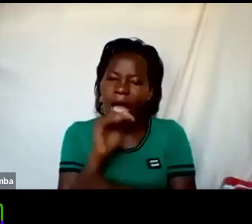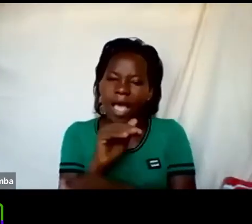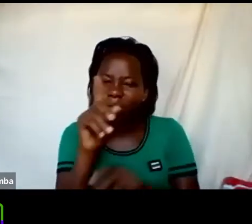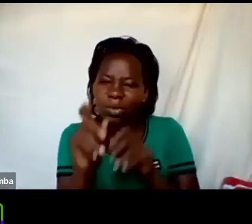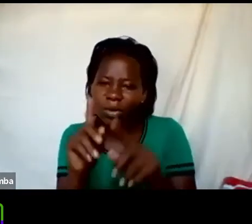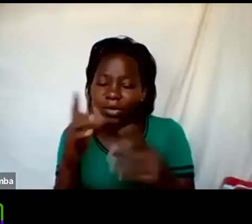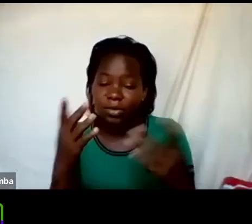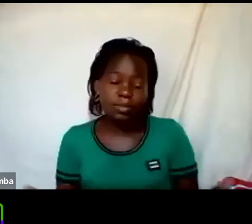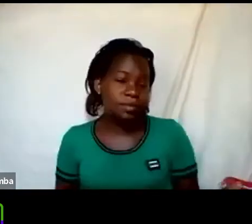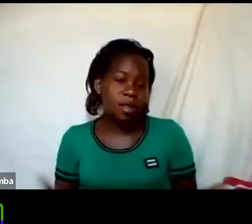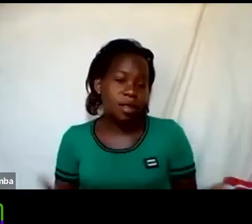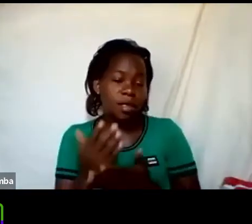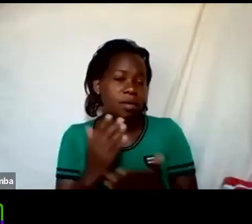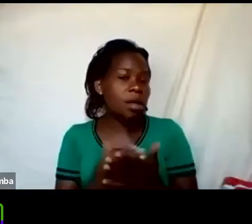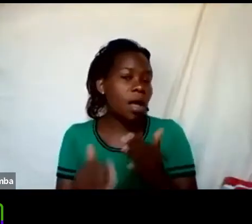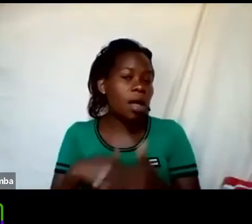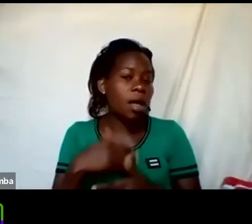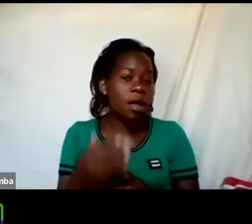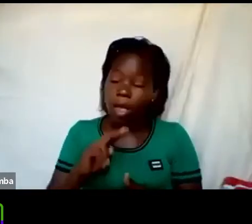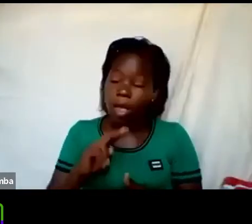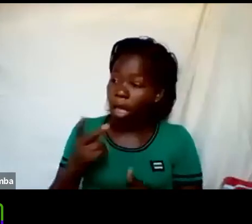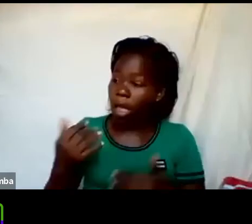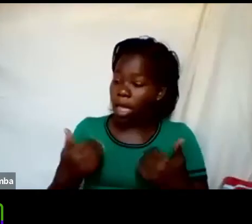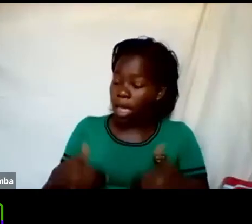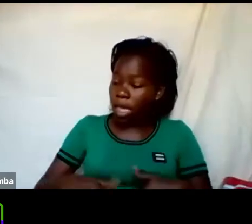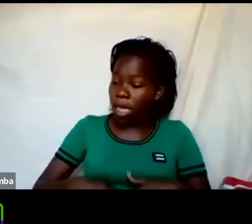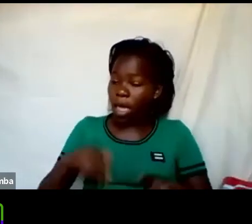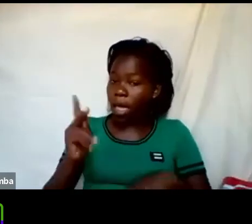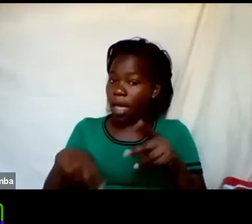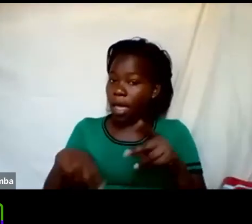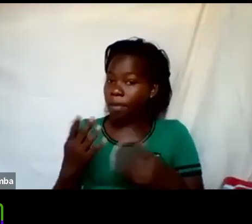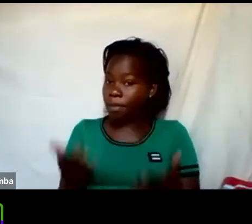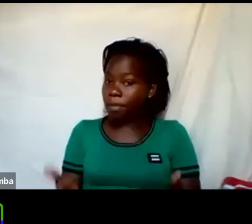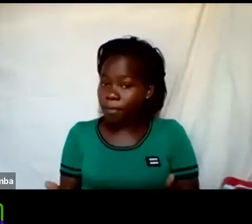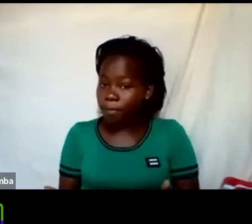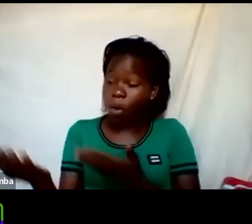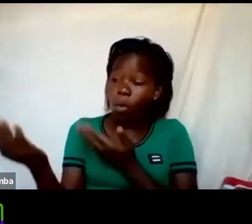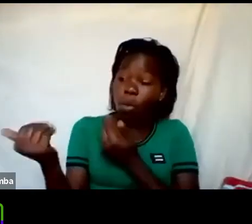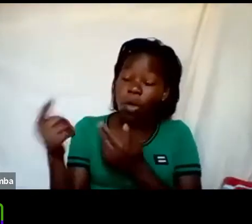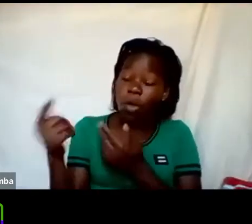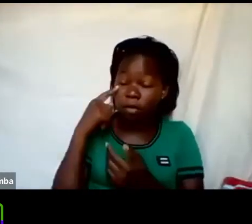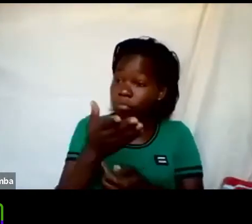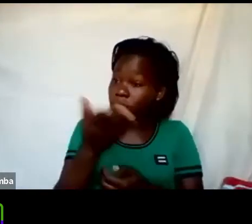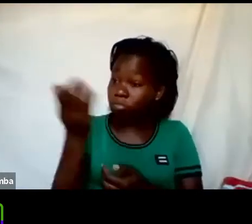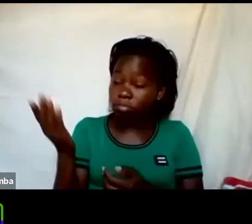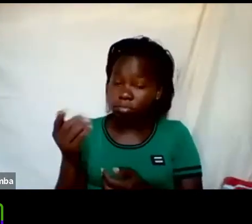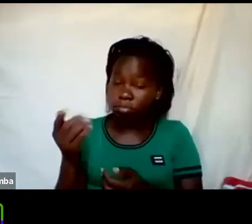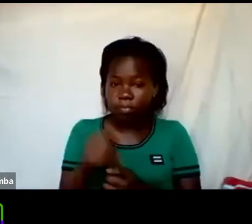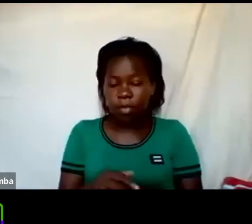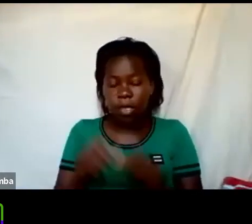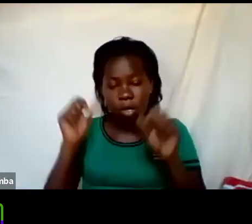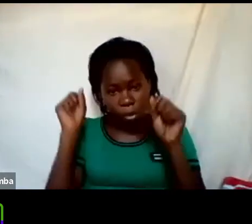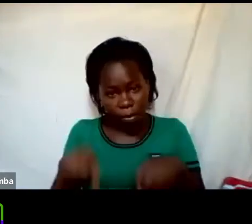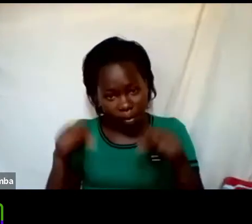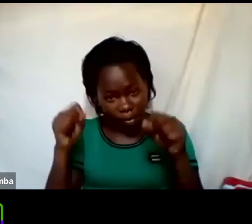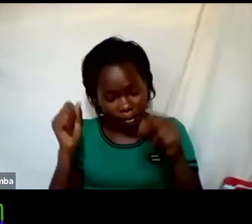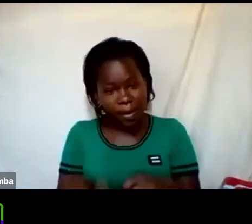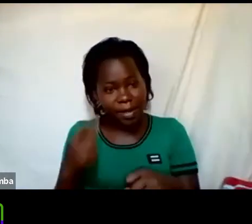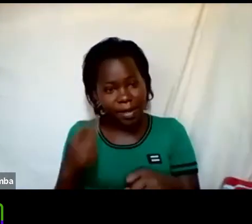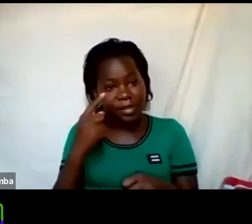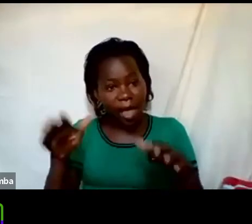at the end of the day, I also tell young people that we are the ones we've been waiting for. You need to also see how you tap into